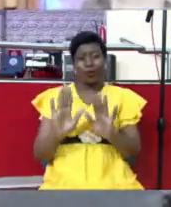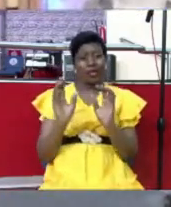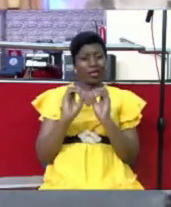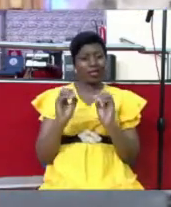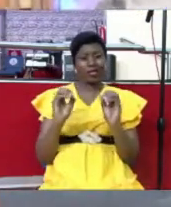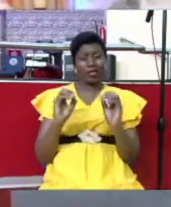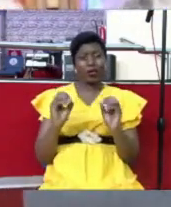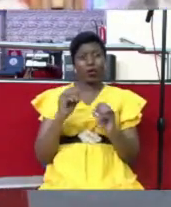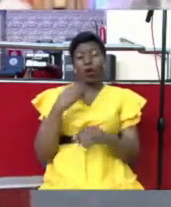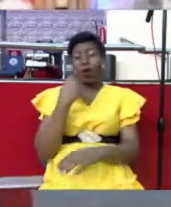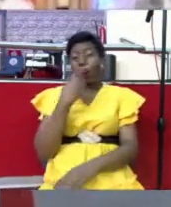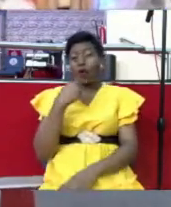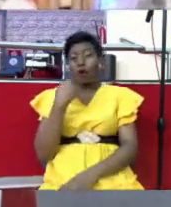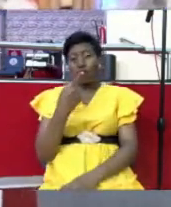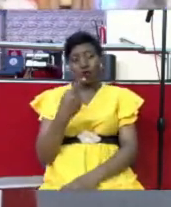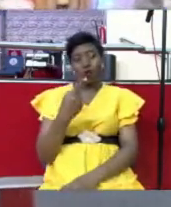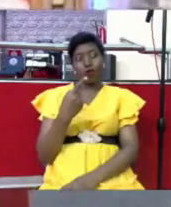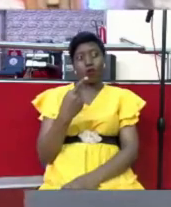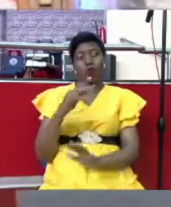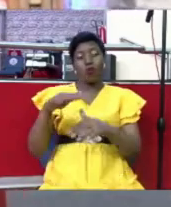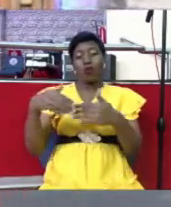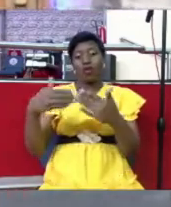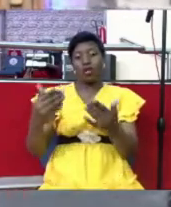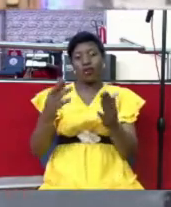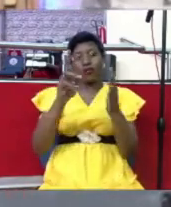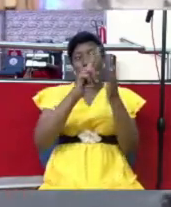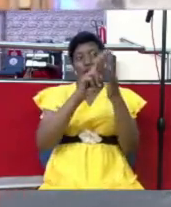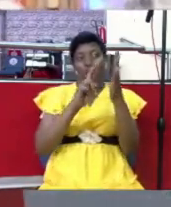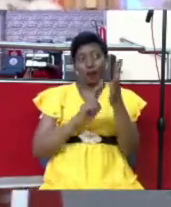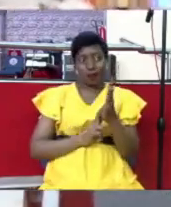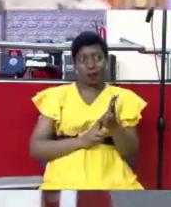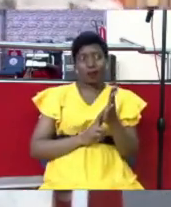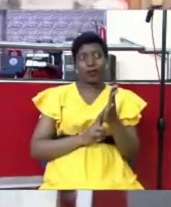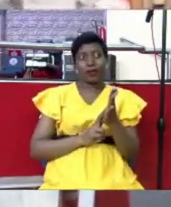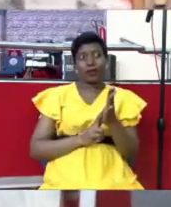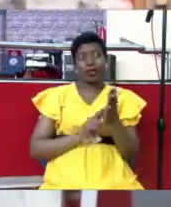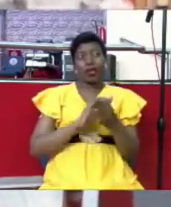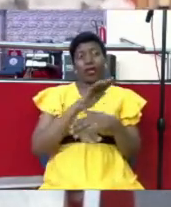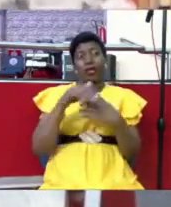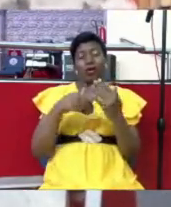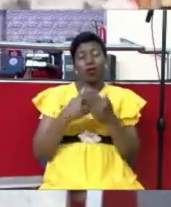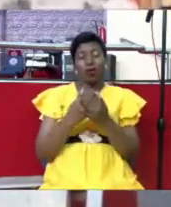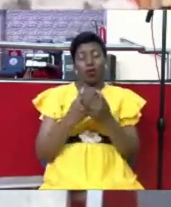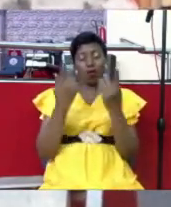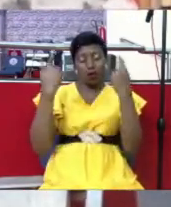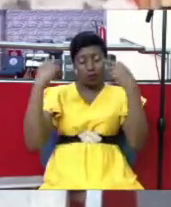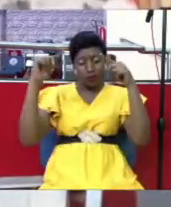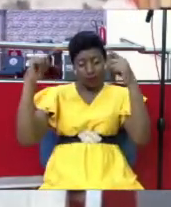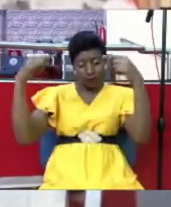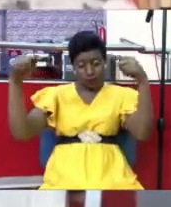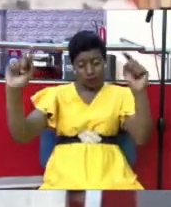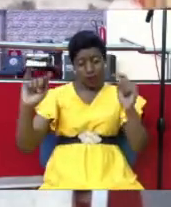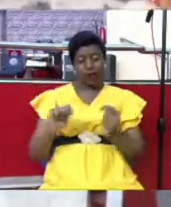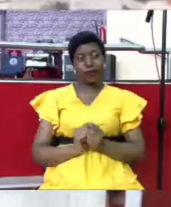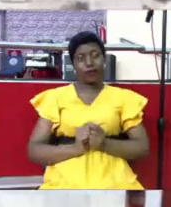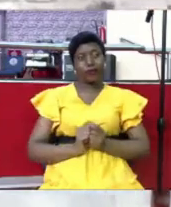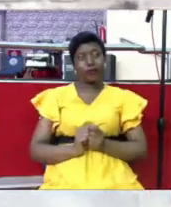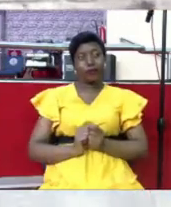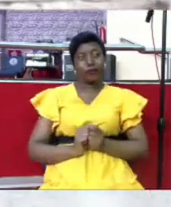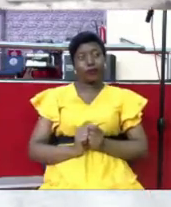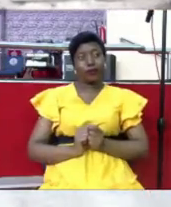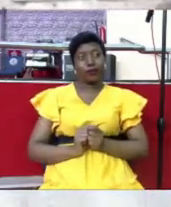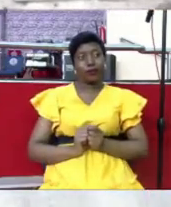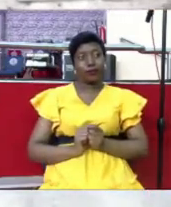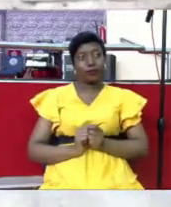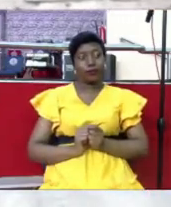into practice, they prosper. Aijalishi bora anaweka kanuni ile kwa kuitendeza kazi,